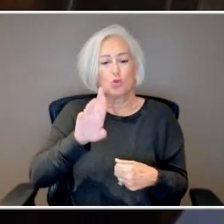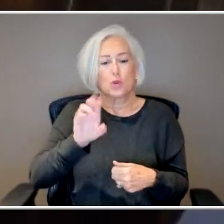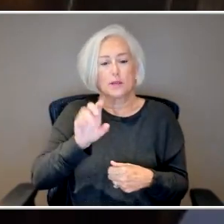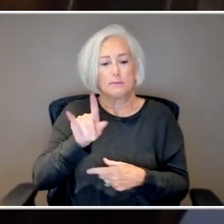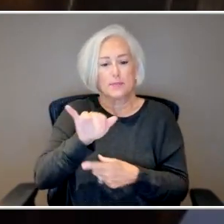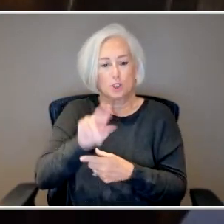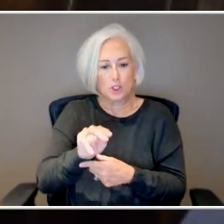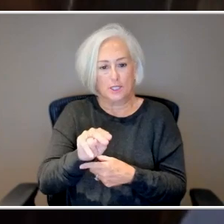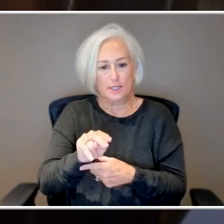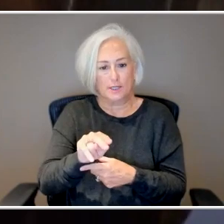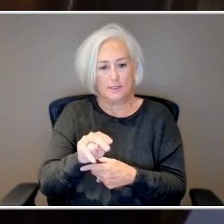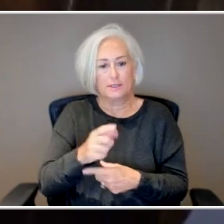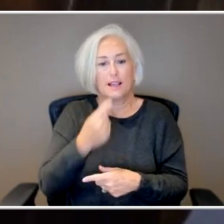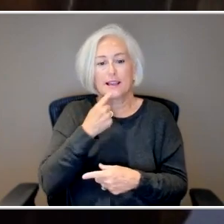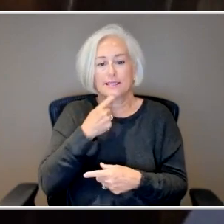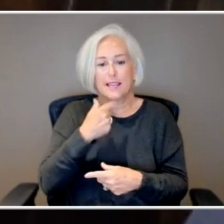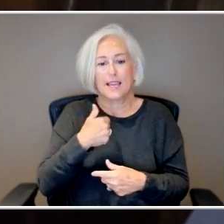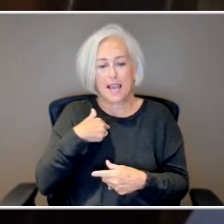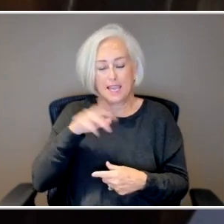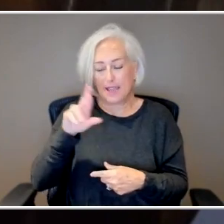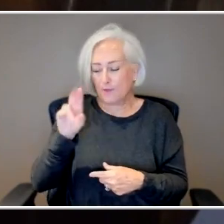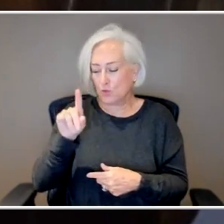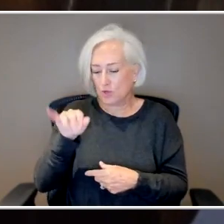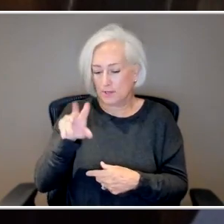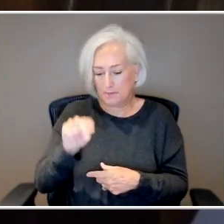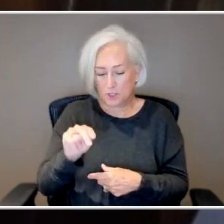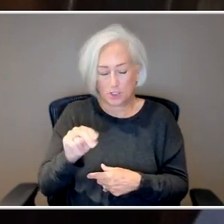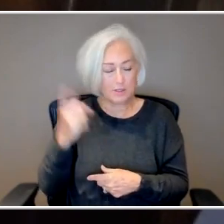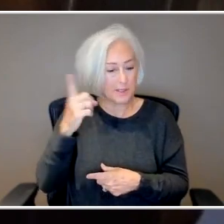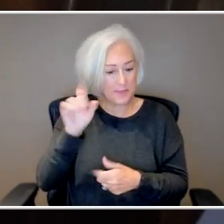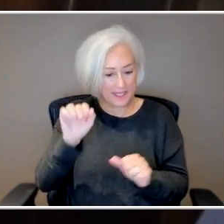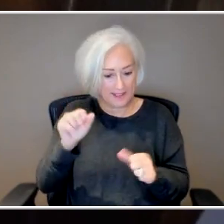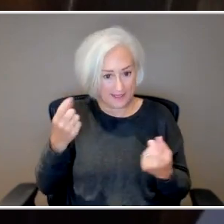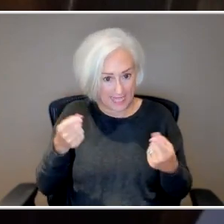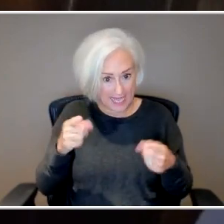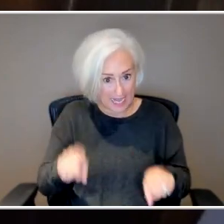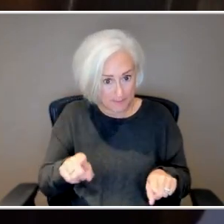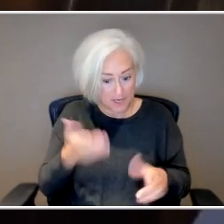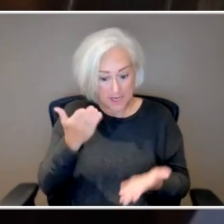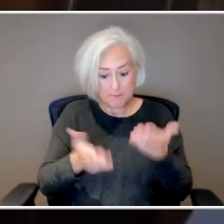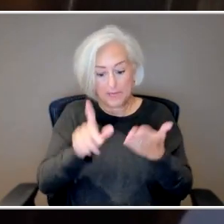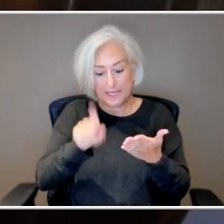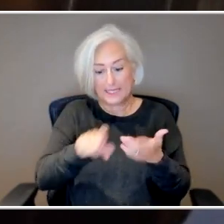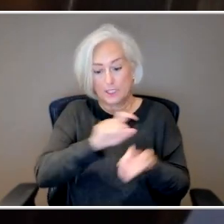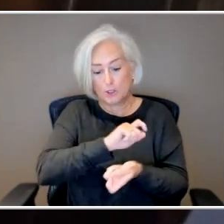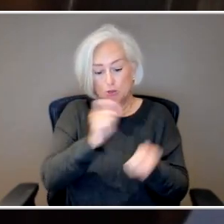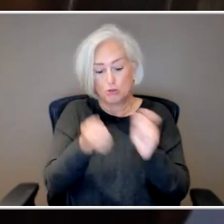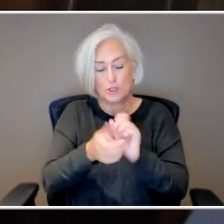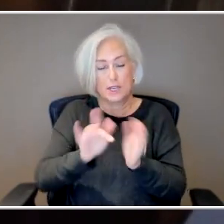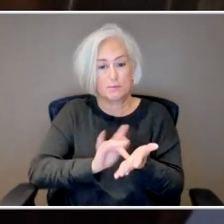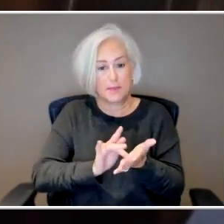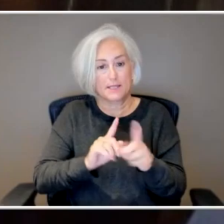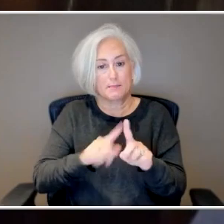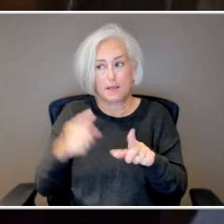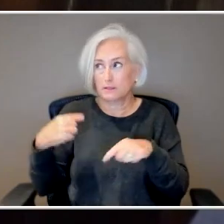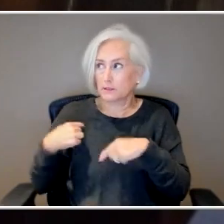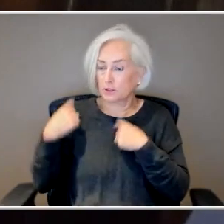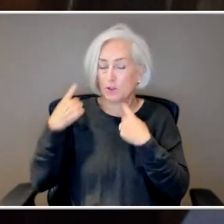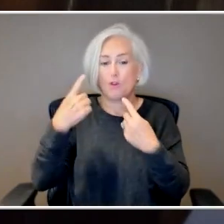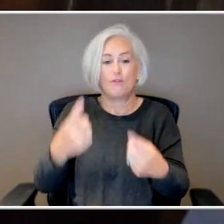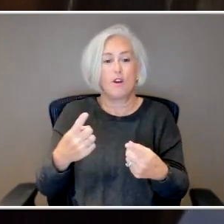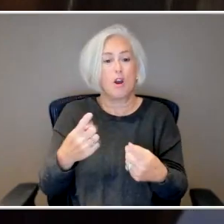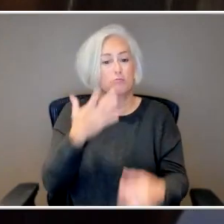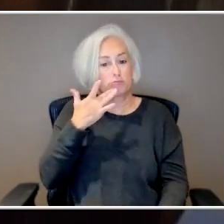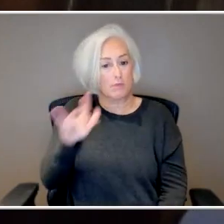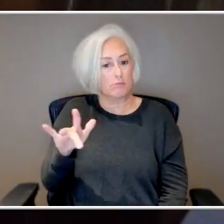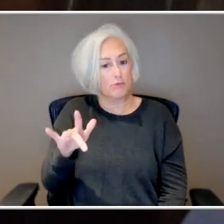in remission. There can be always things that can happen, and I might have to change medications. But so far, I've been very